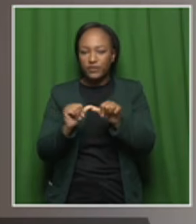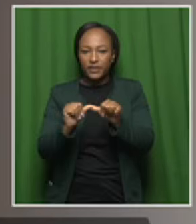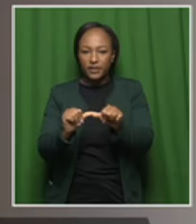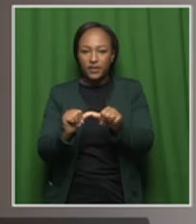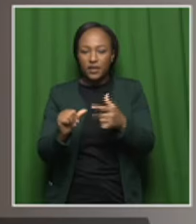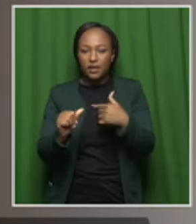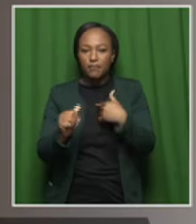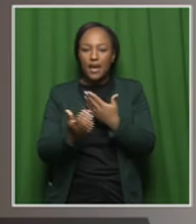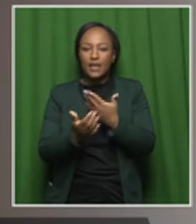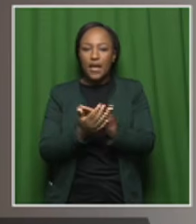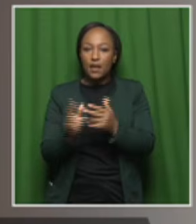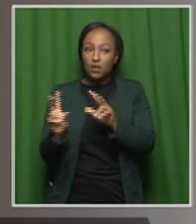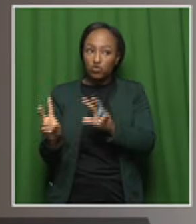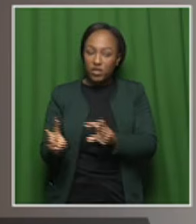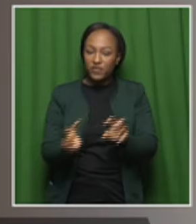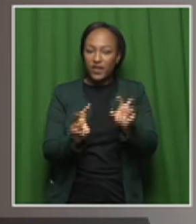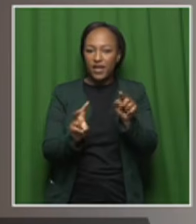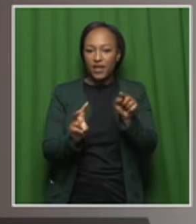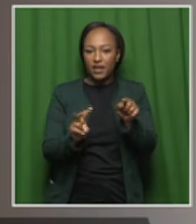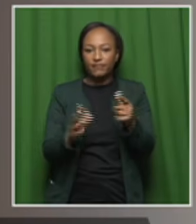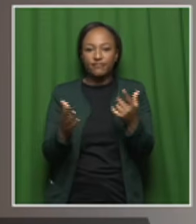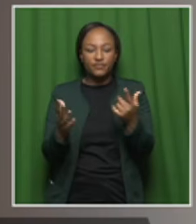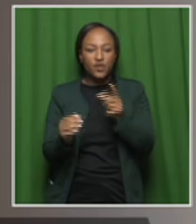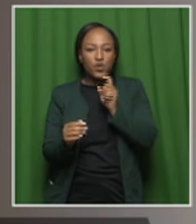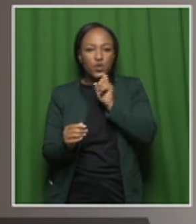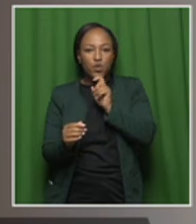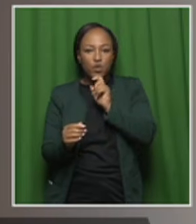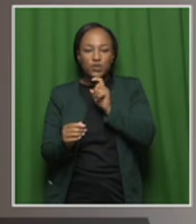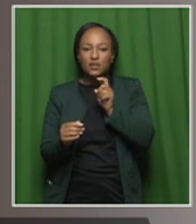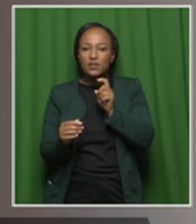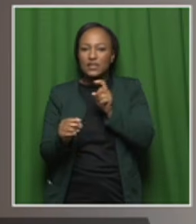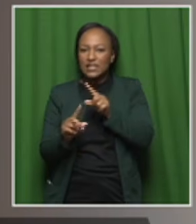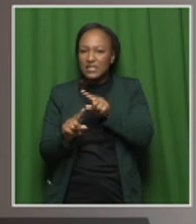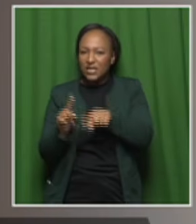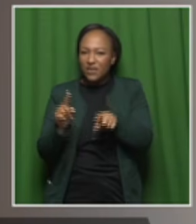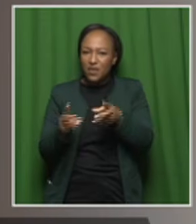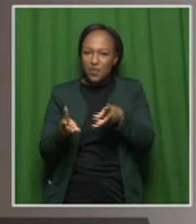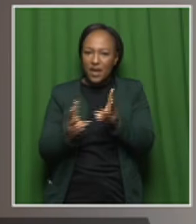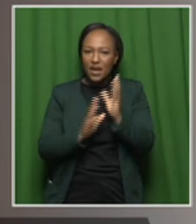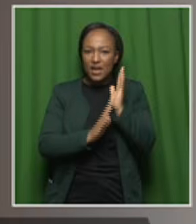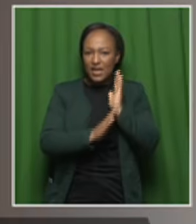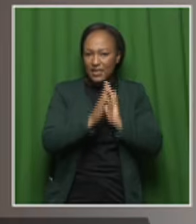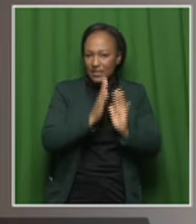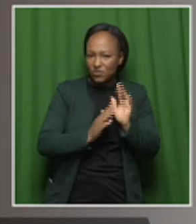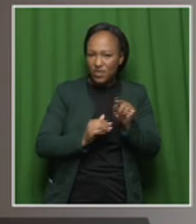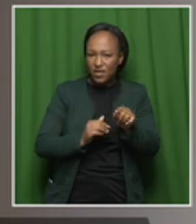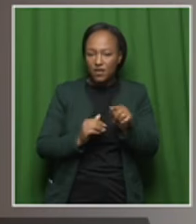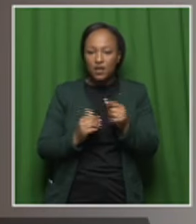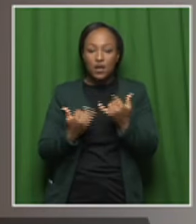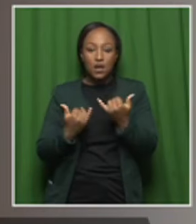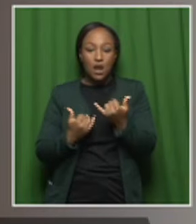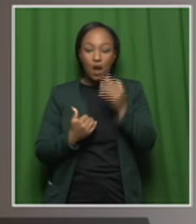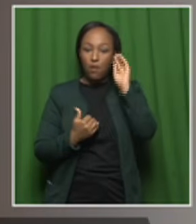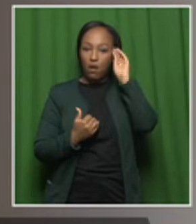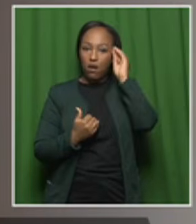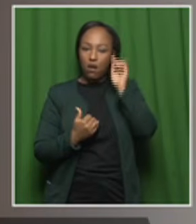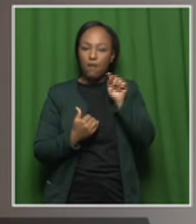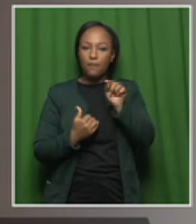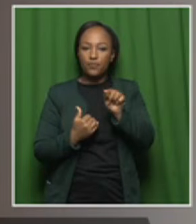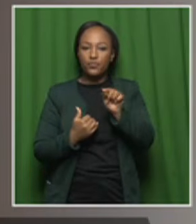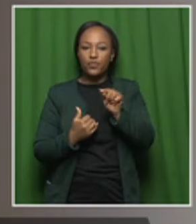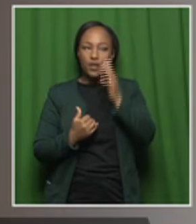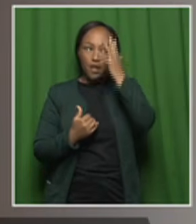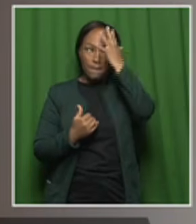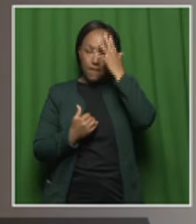to transfer that, but also using mythology, history. And right now I'm interested in the